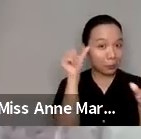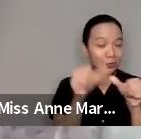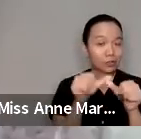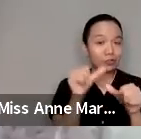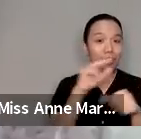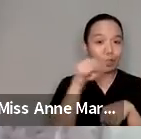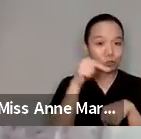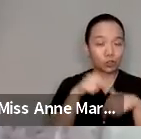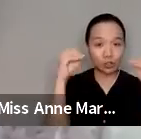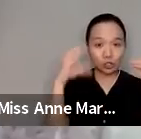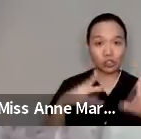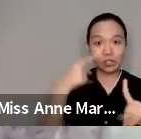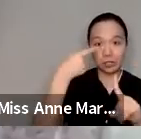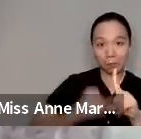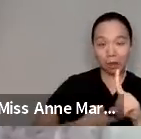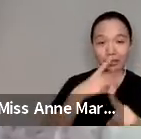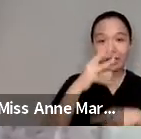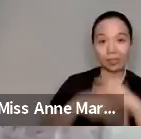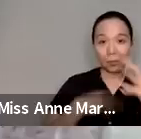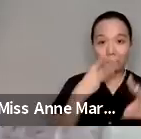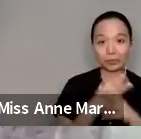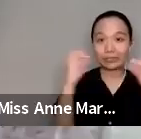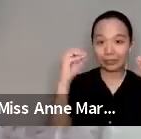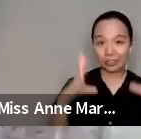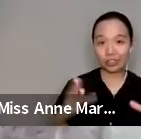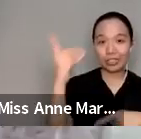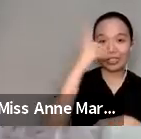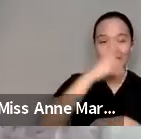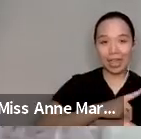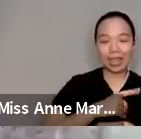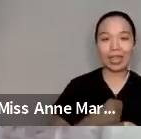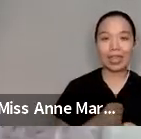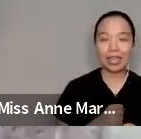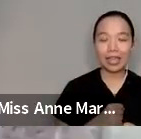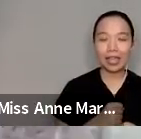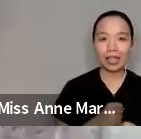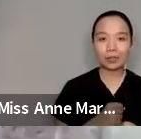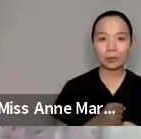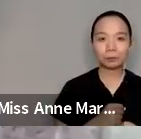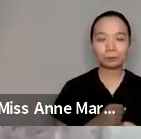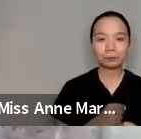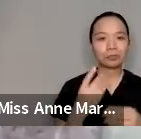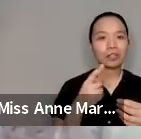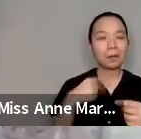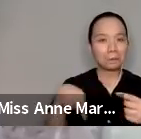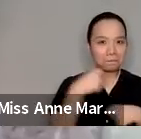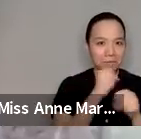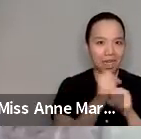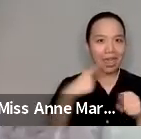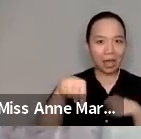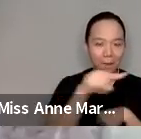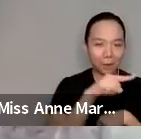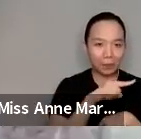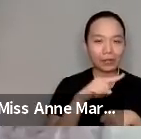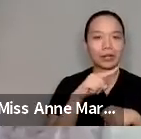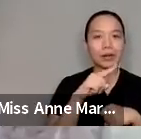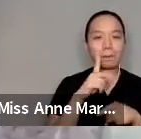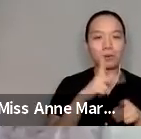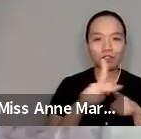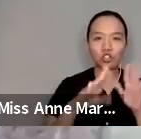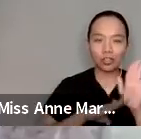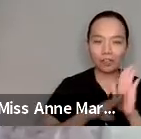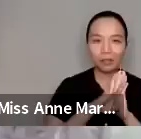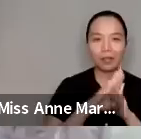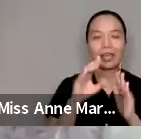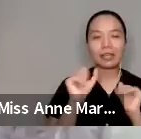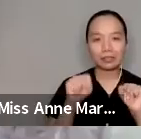Teachers Month and the World Teachers Day, articulate to our professional development as agents of positive